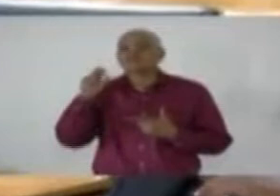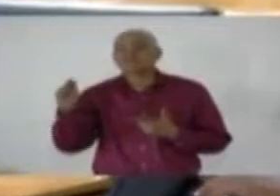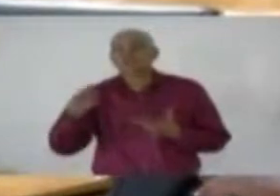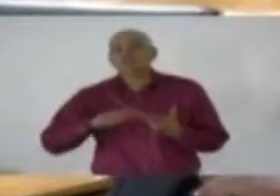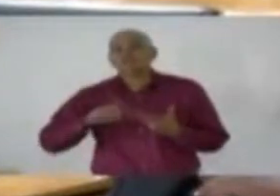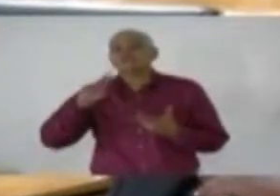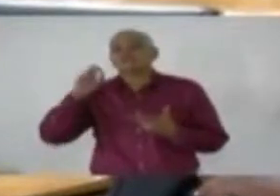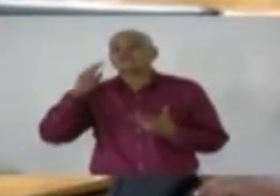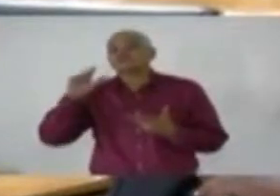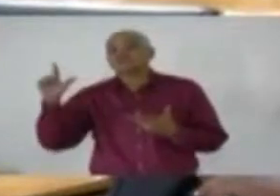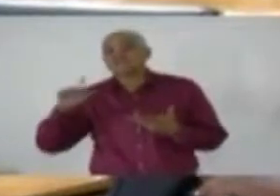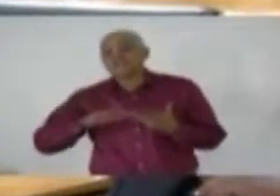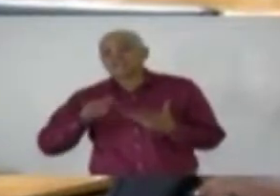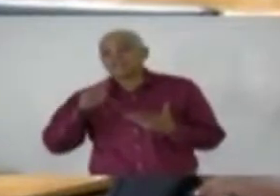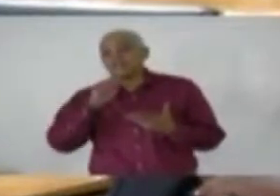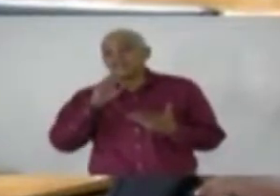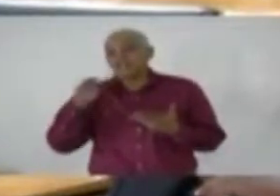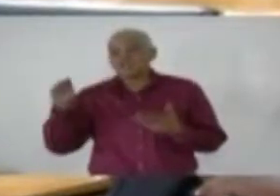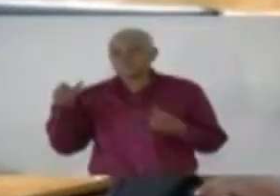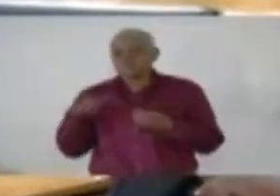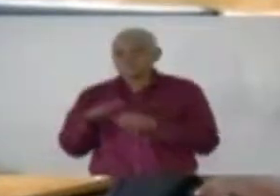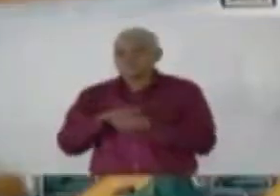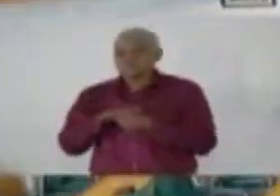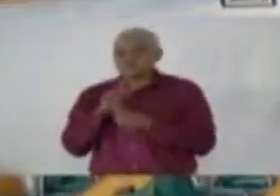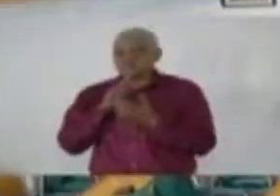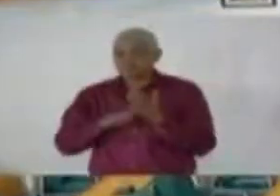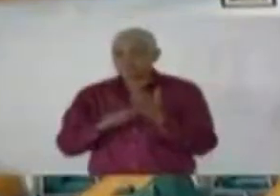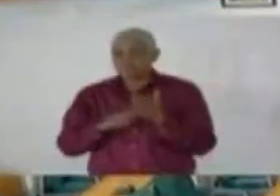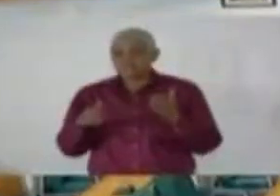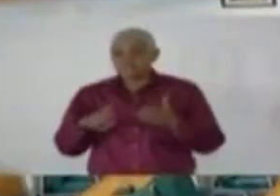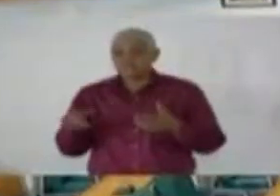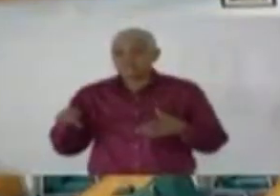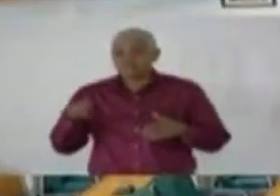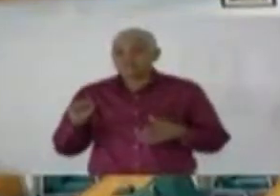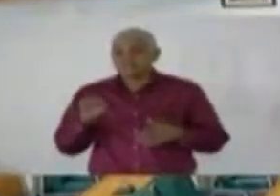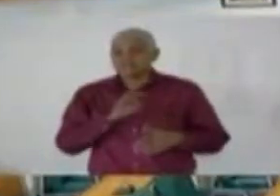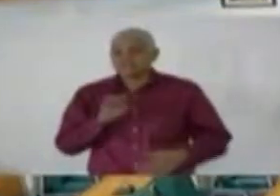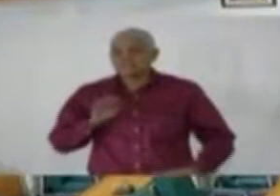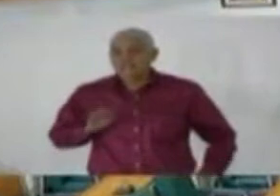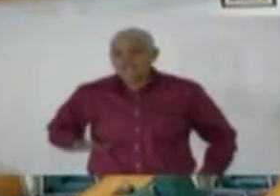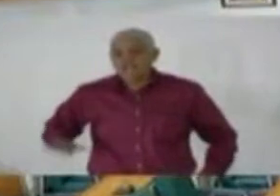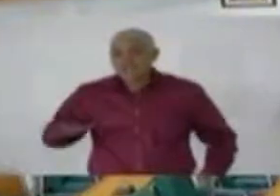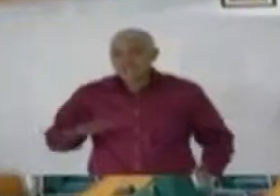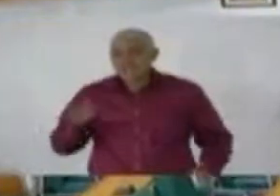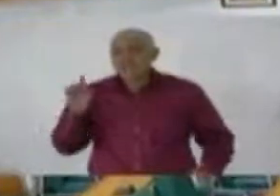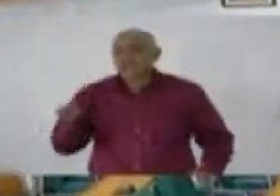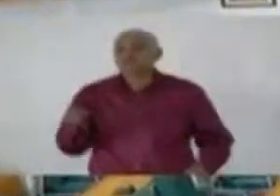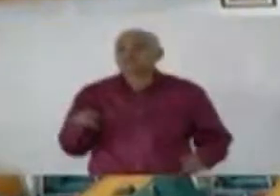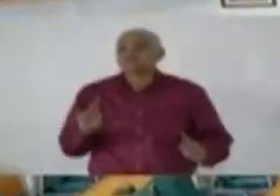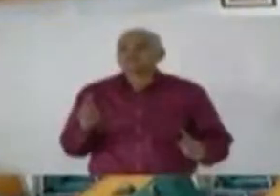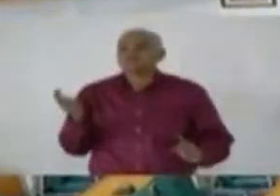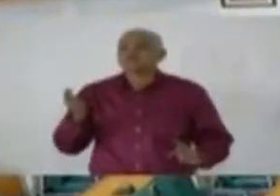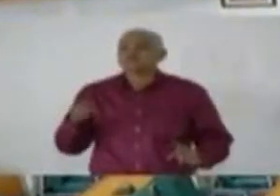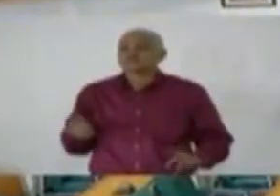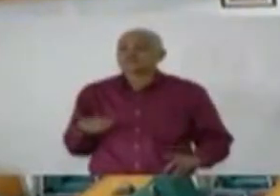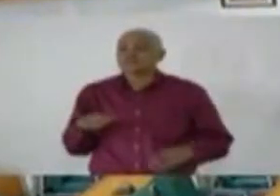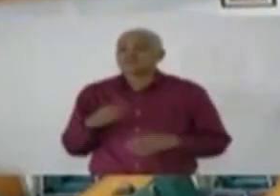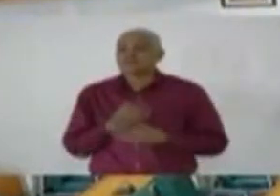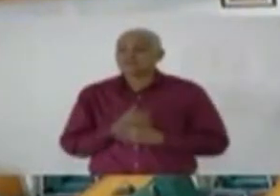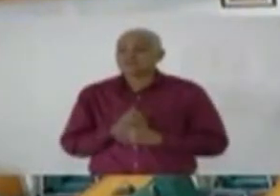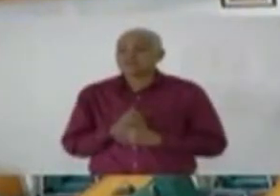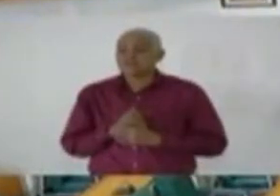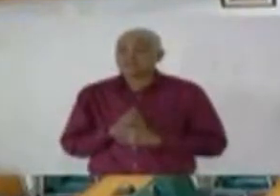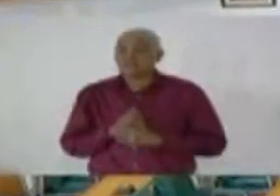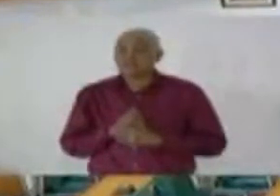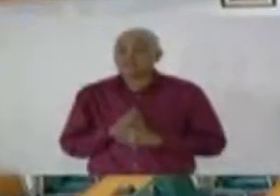Kareem, all of them in that research area, the PS's staff, I asked permission to use them.